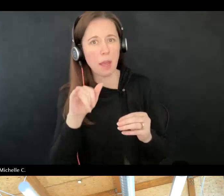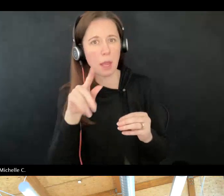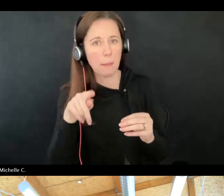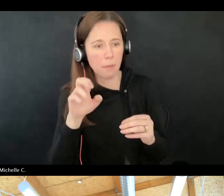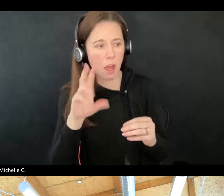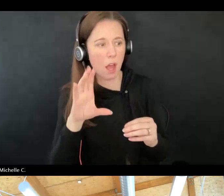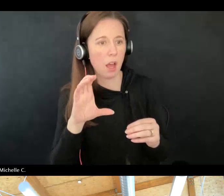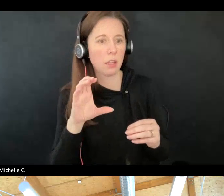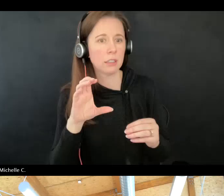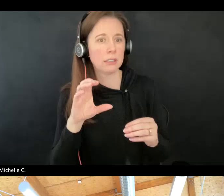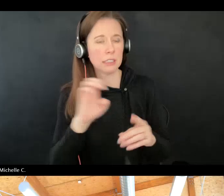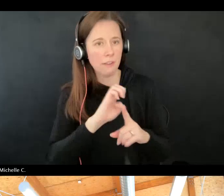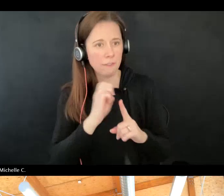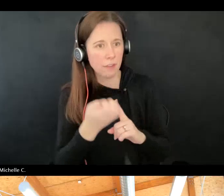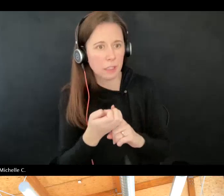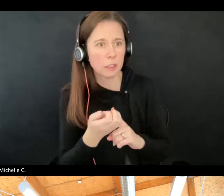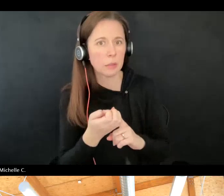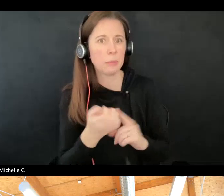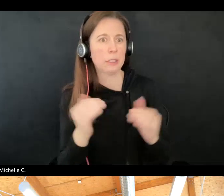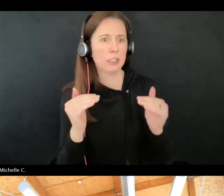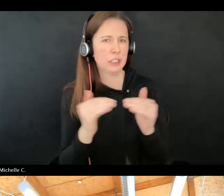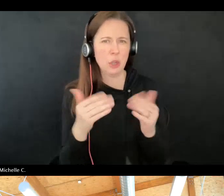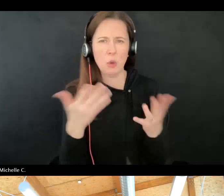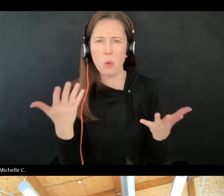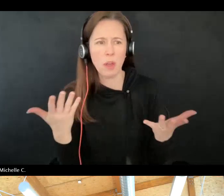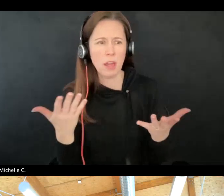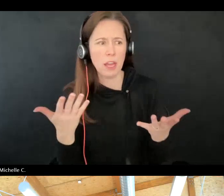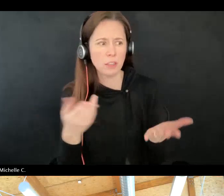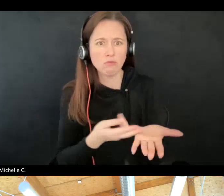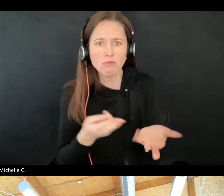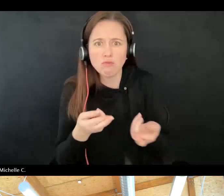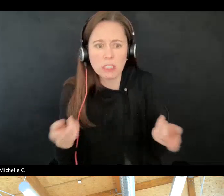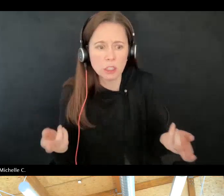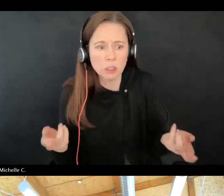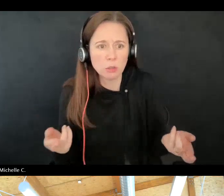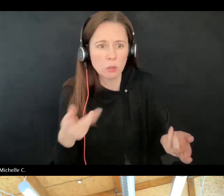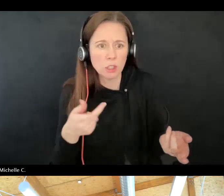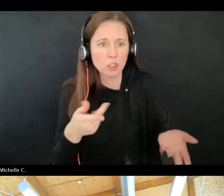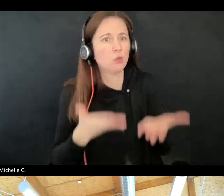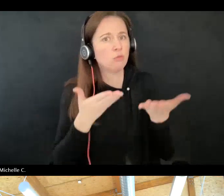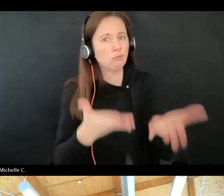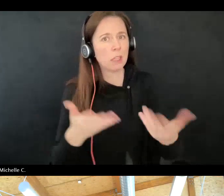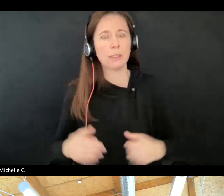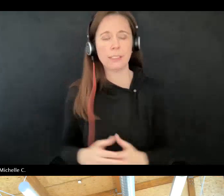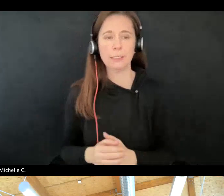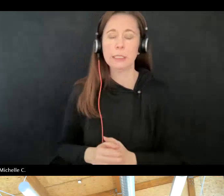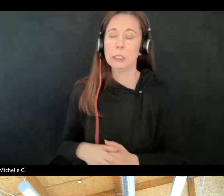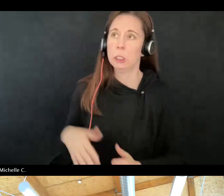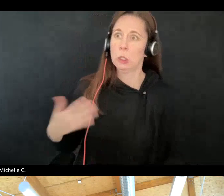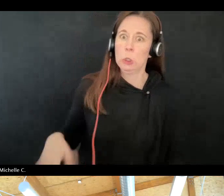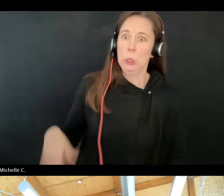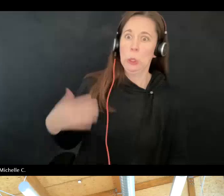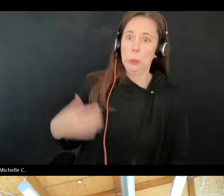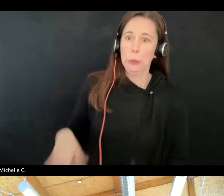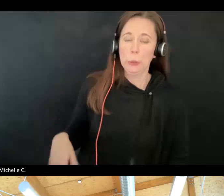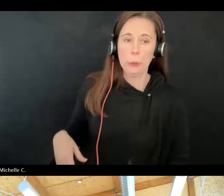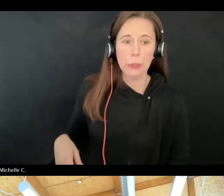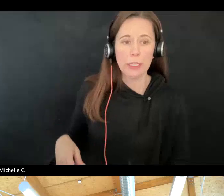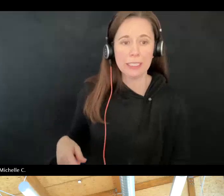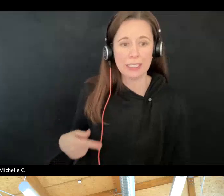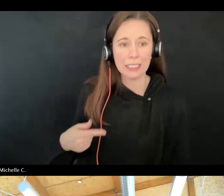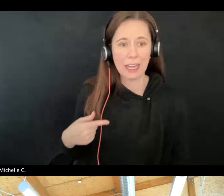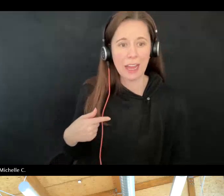in environmental and climate justice, what books or sources would you recommend? Ooh, I have a